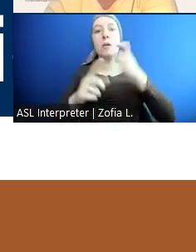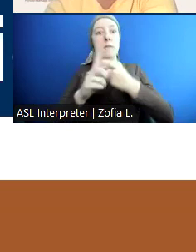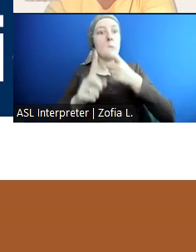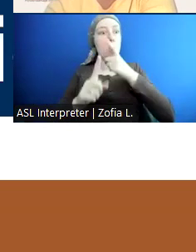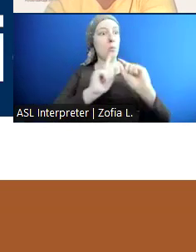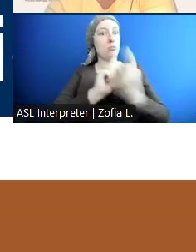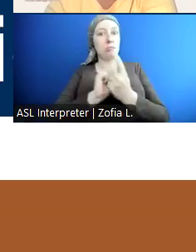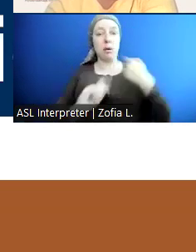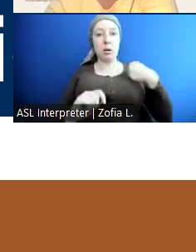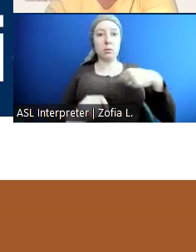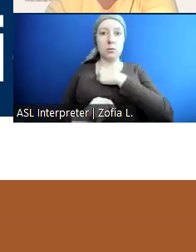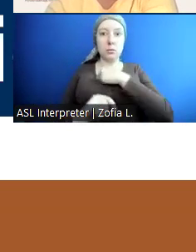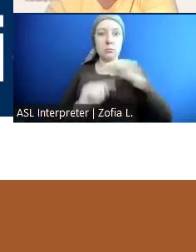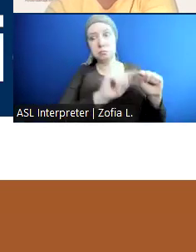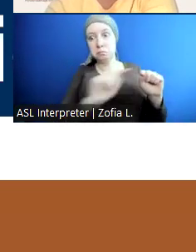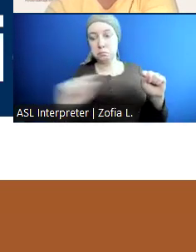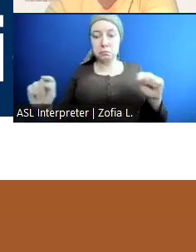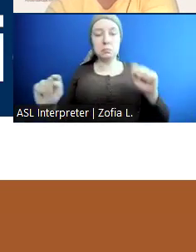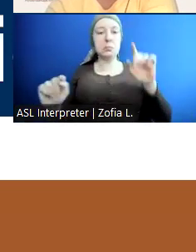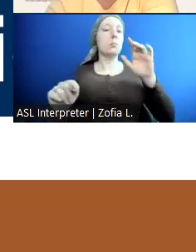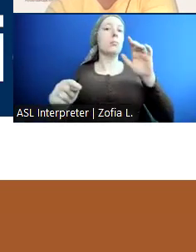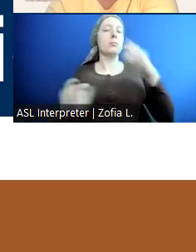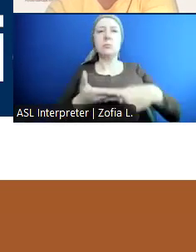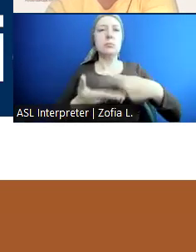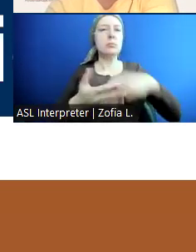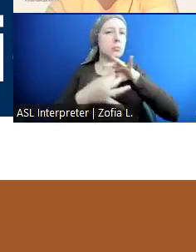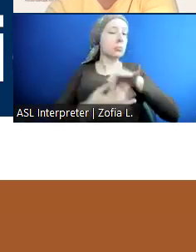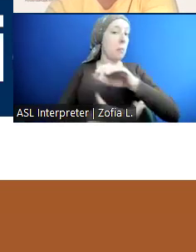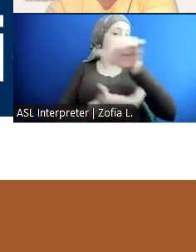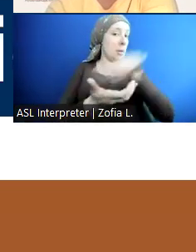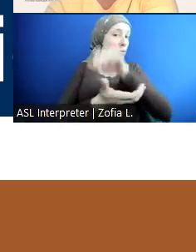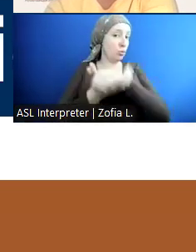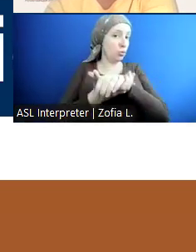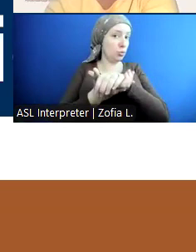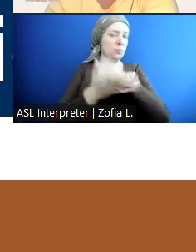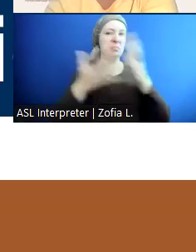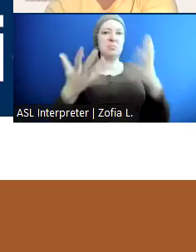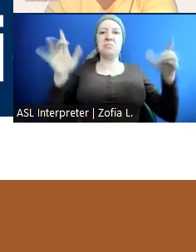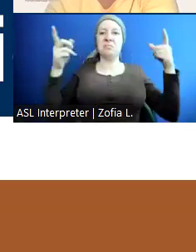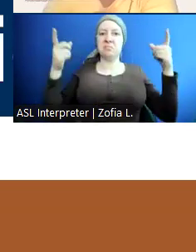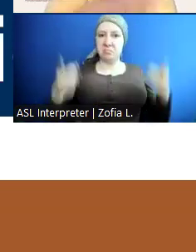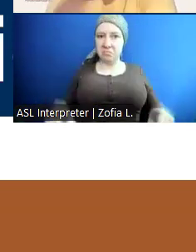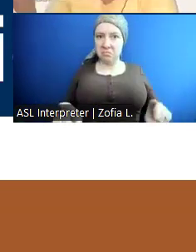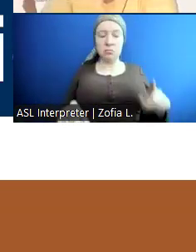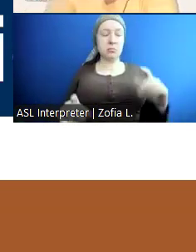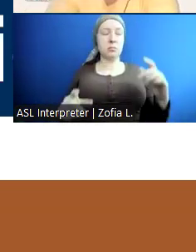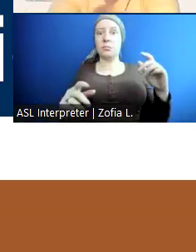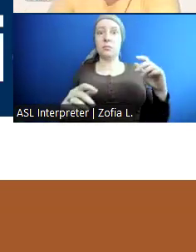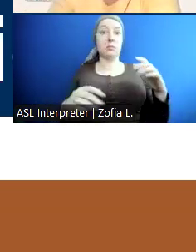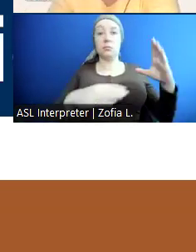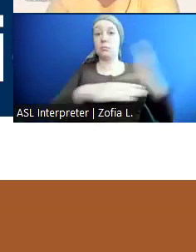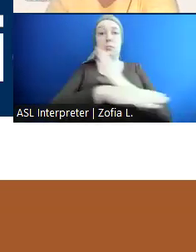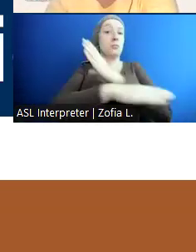that, you know, the discussions regarding marriage, you know, has happened, you know, at all ages, at